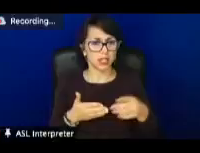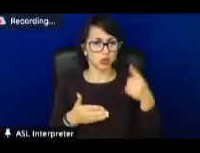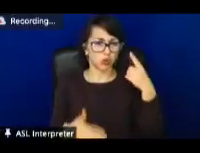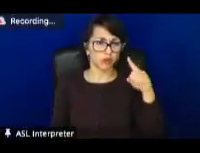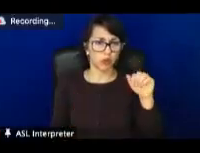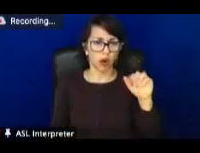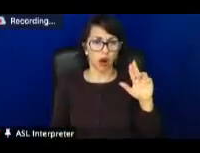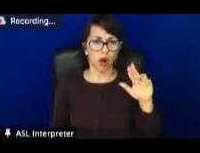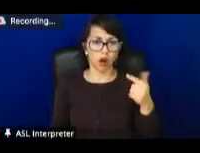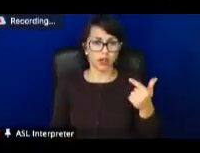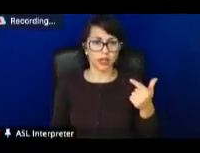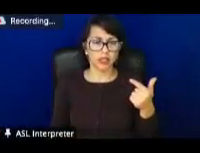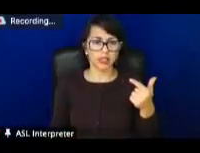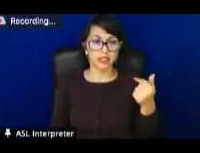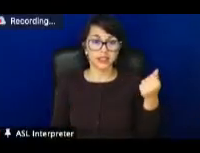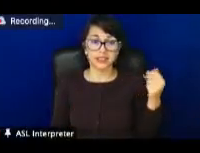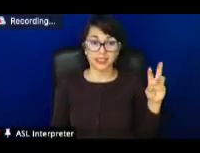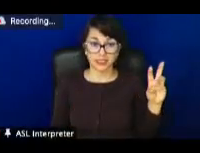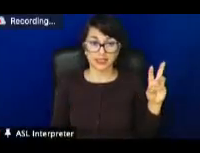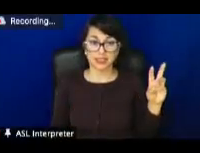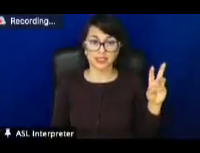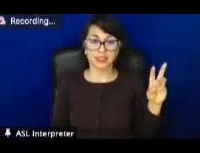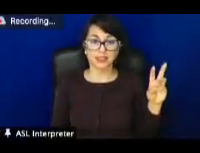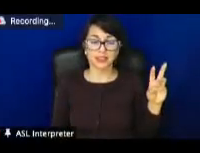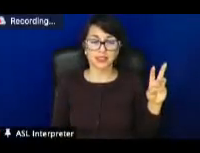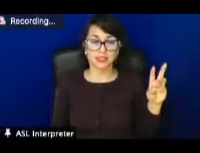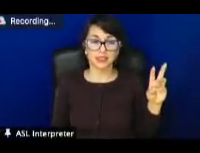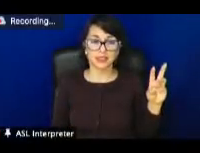August 16th.